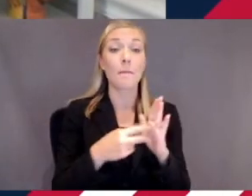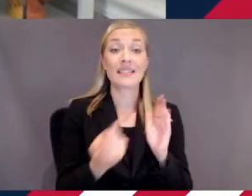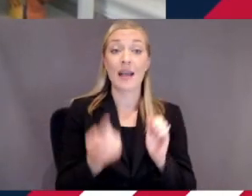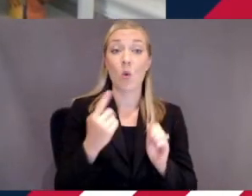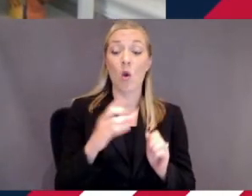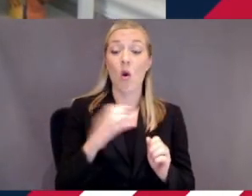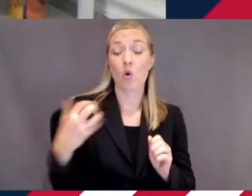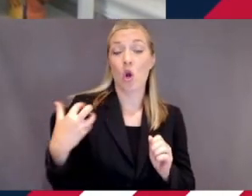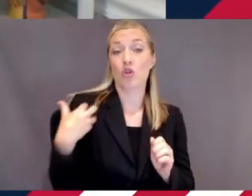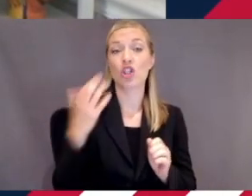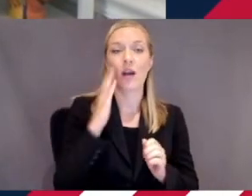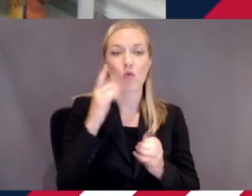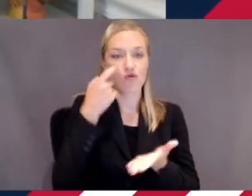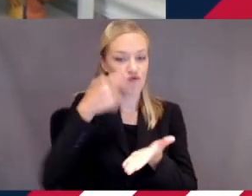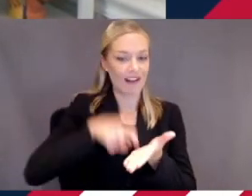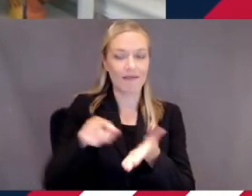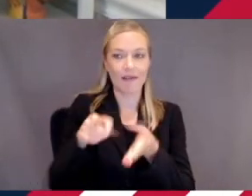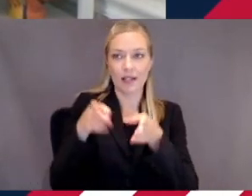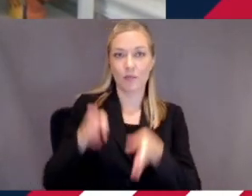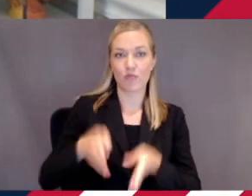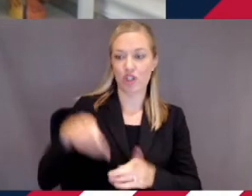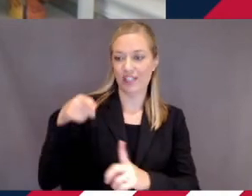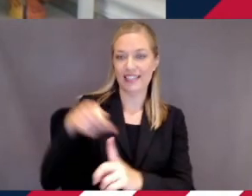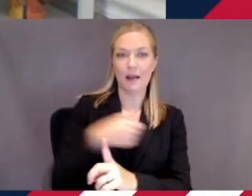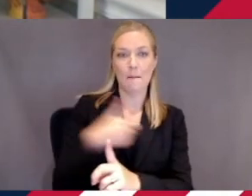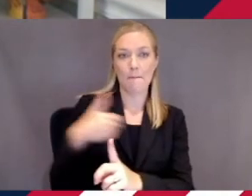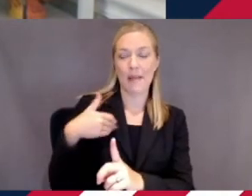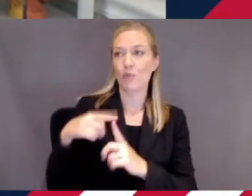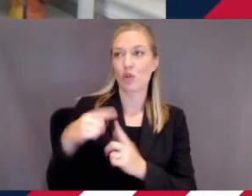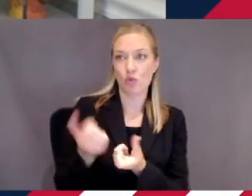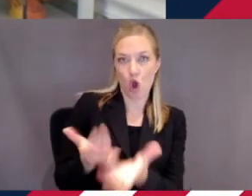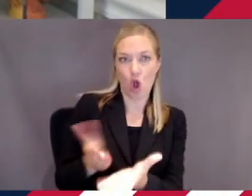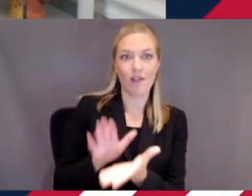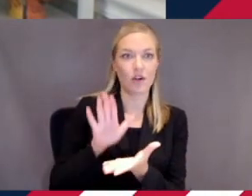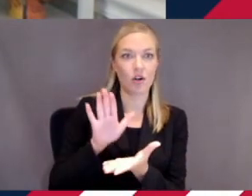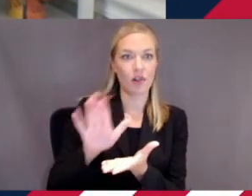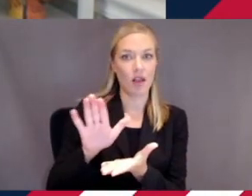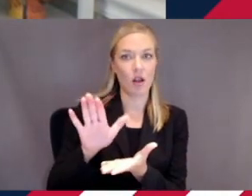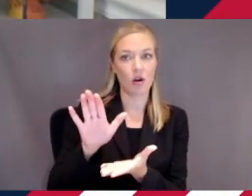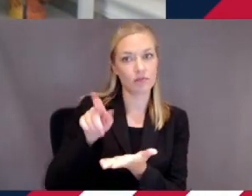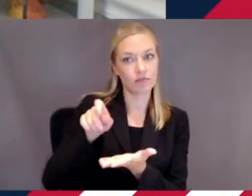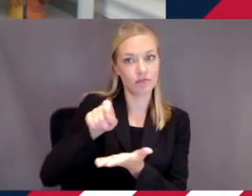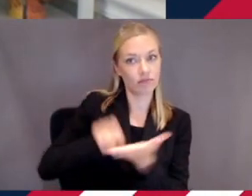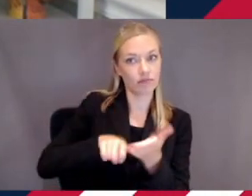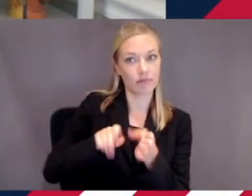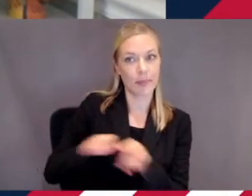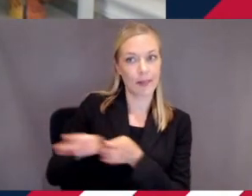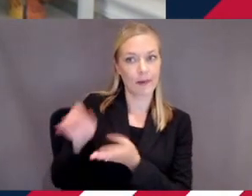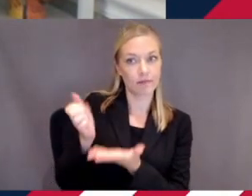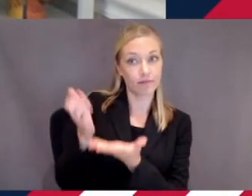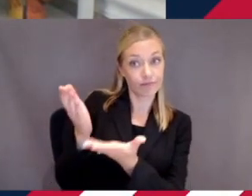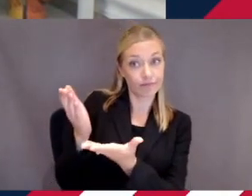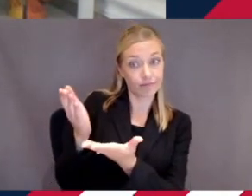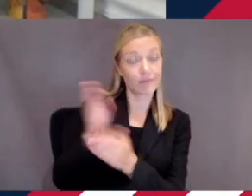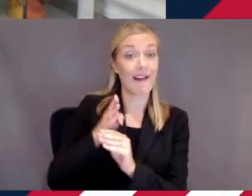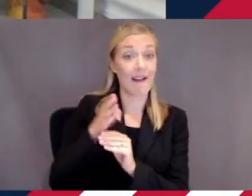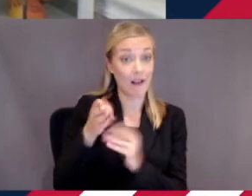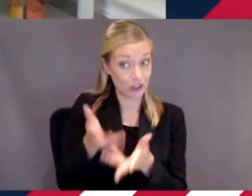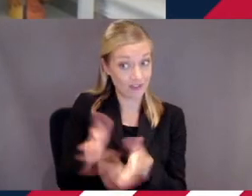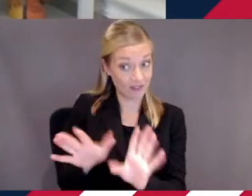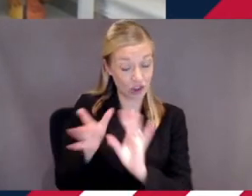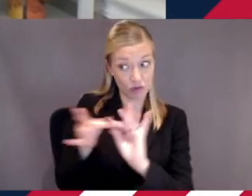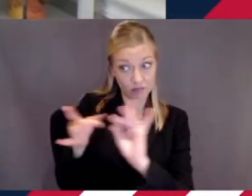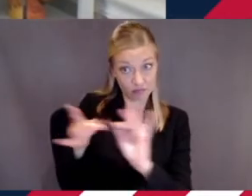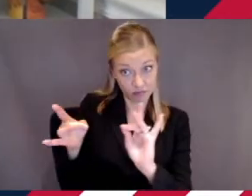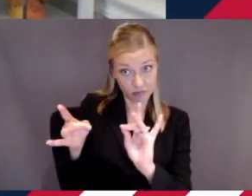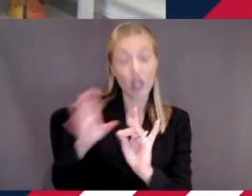their proposal. After the proposal is offered, we will recognize any additional speakers that have been